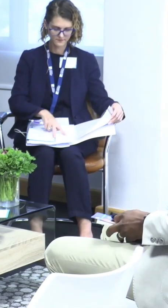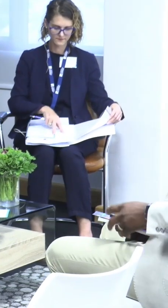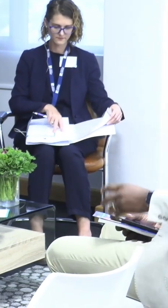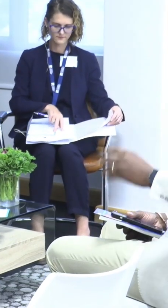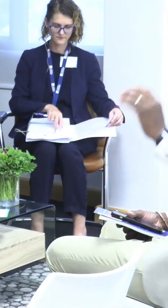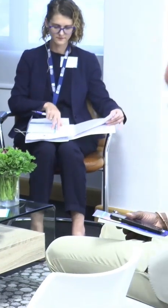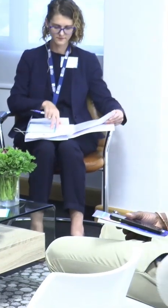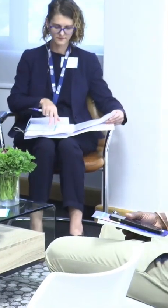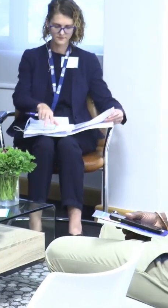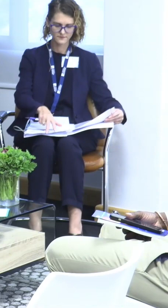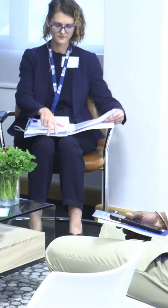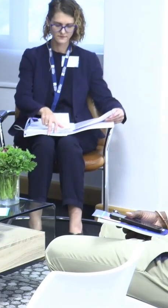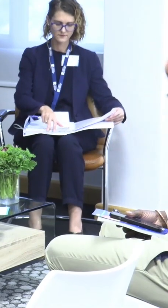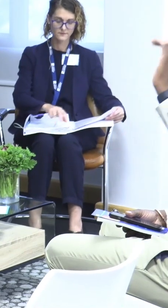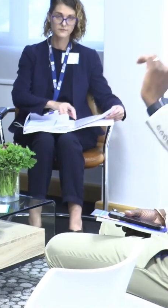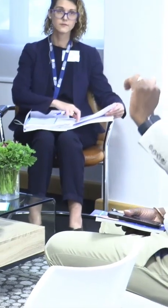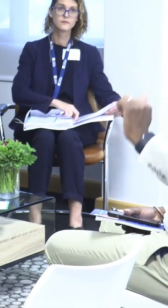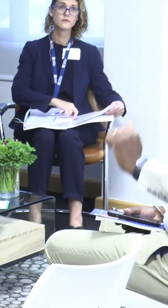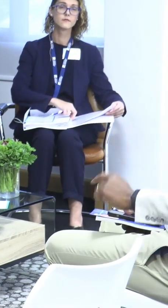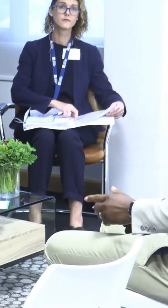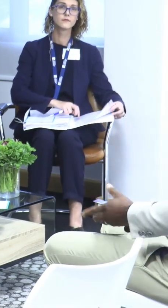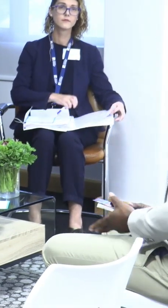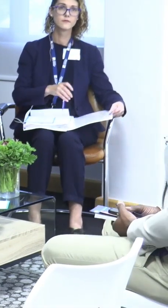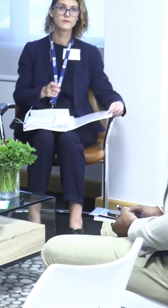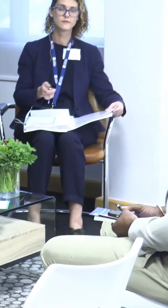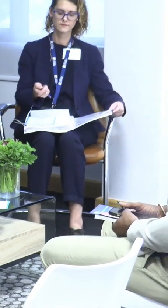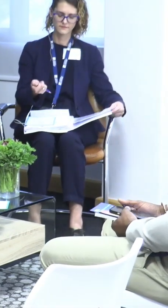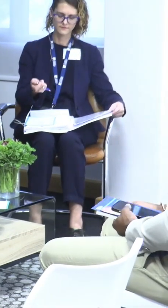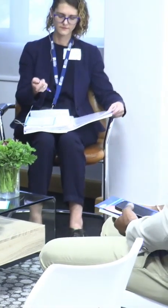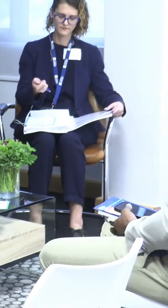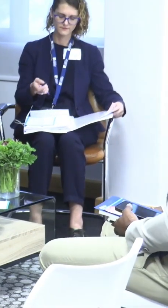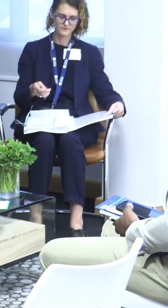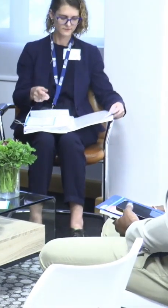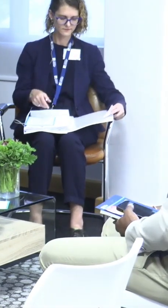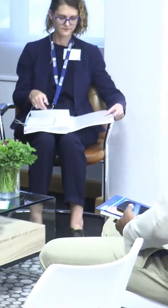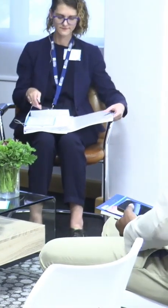Konrad Adenauer Foundation. Good evening and welcome to our panelists.